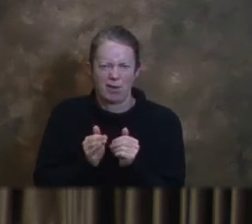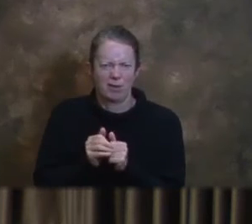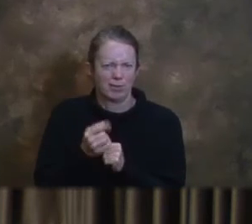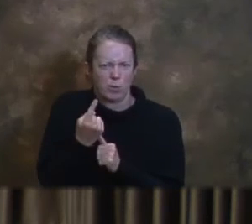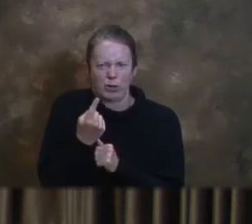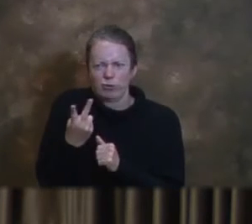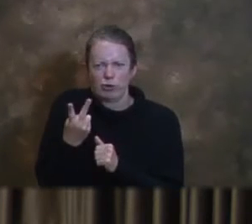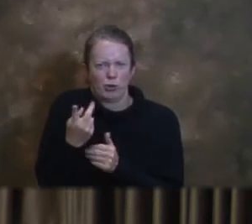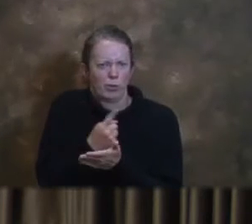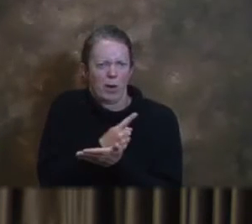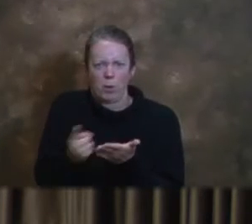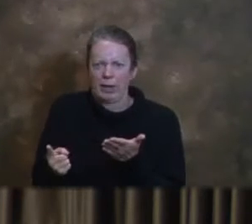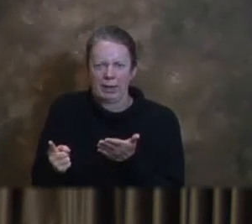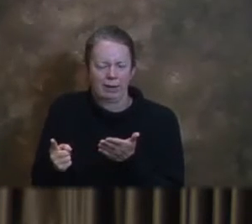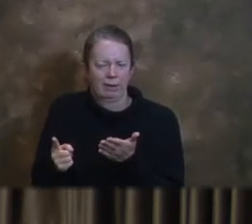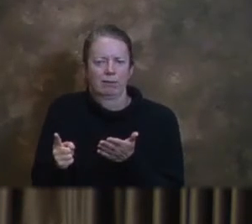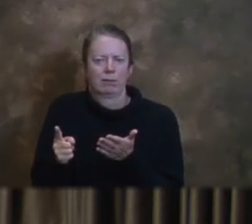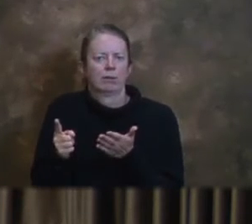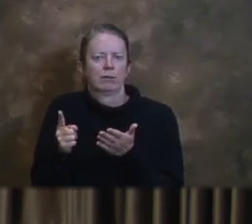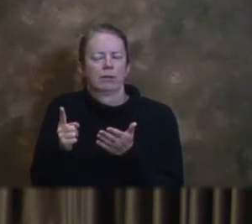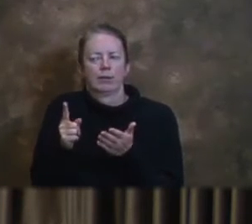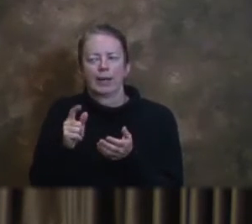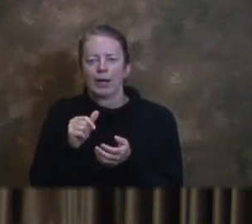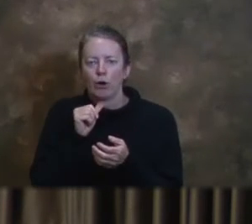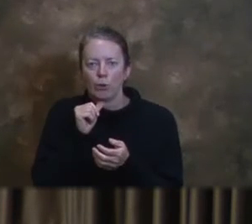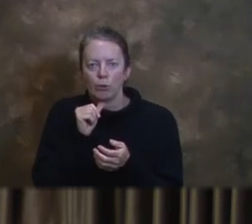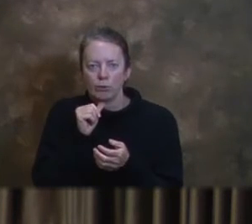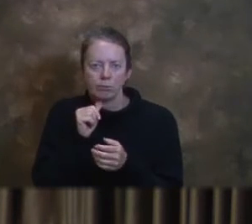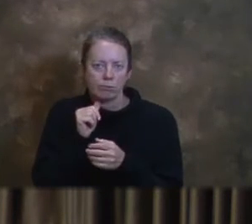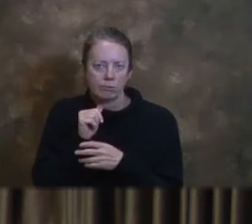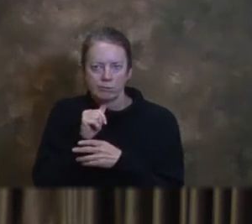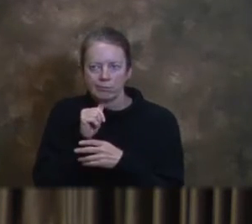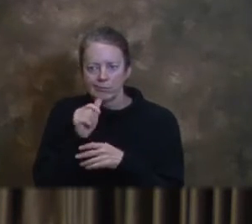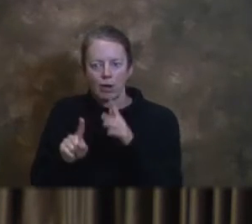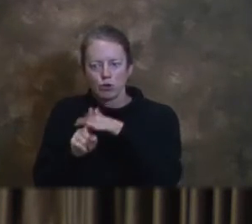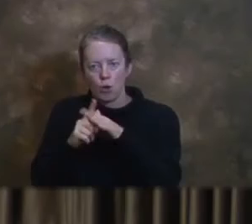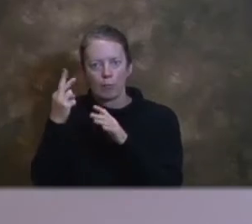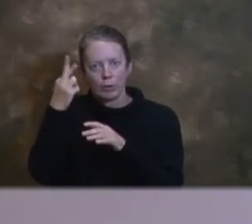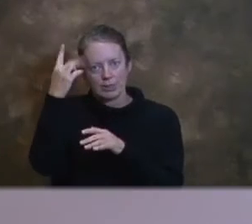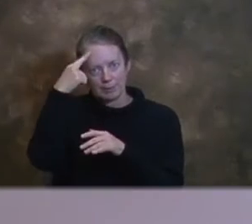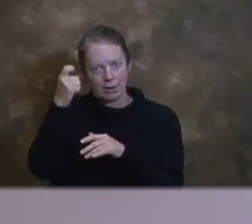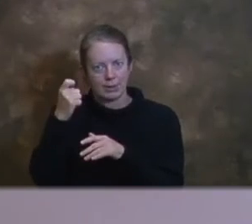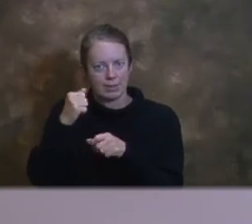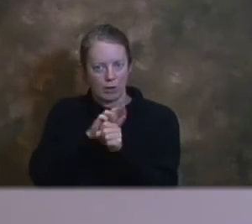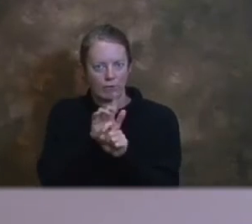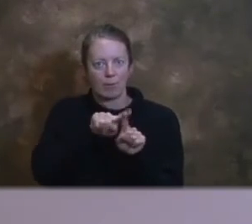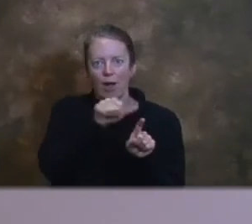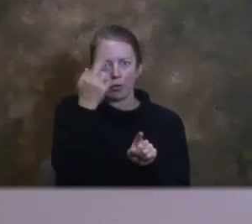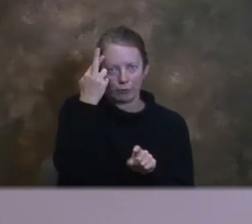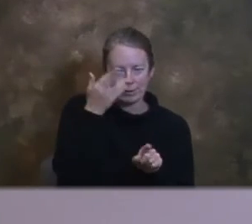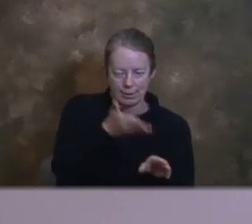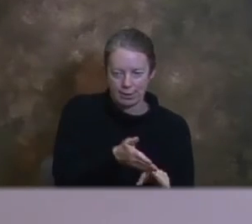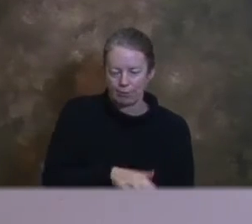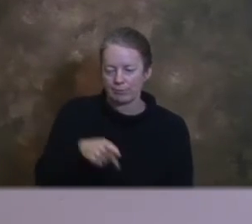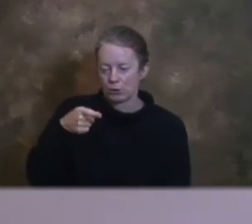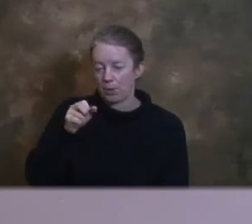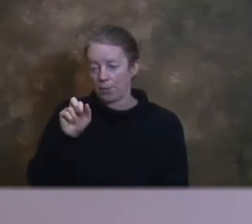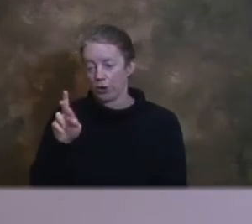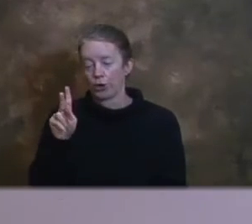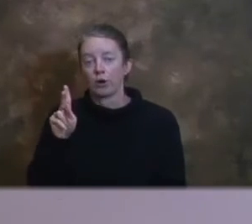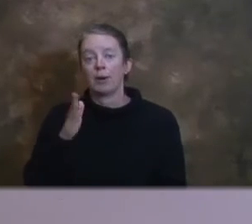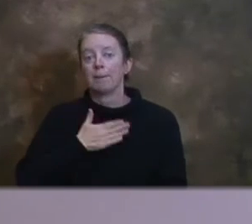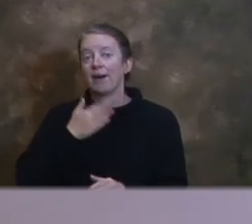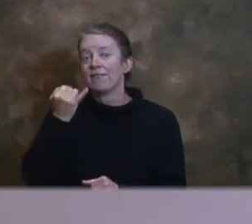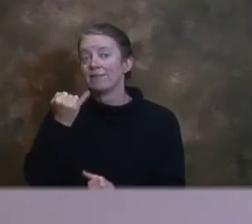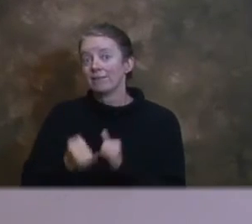a week, if that. Okay. My final thought or question. I've read other communities across the country, whether